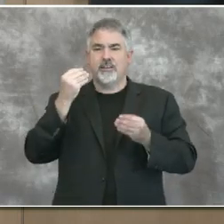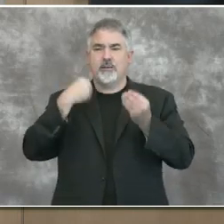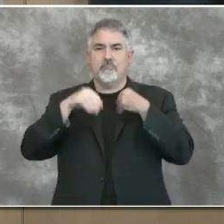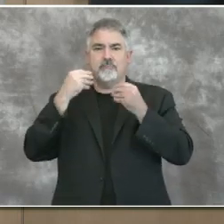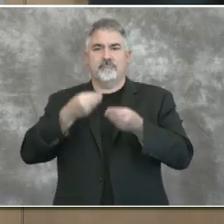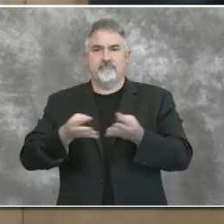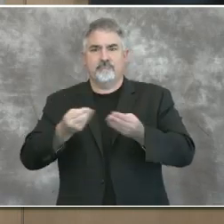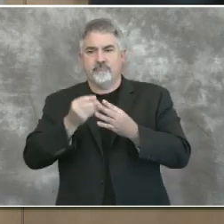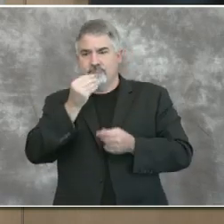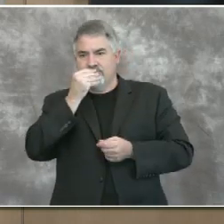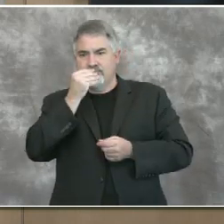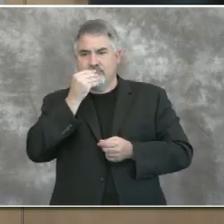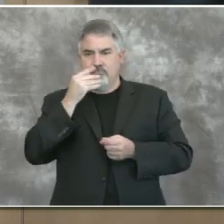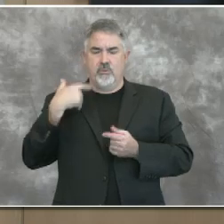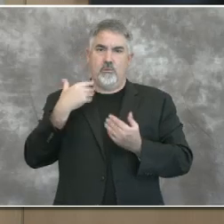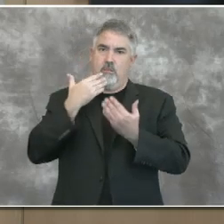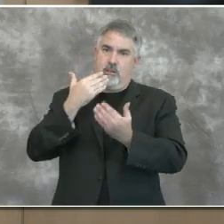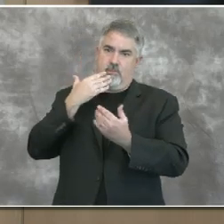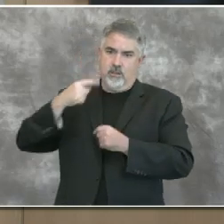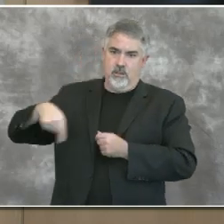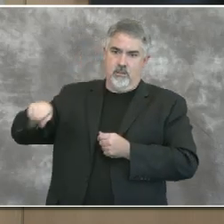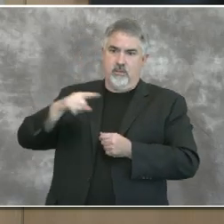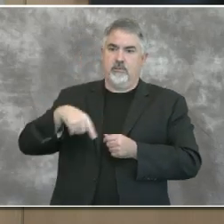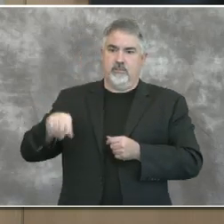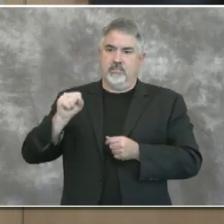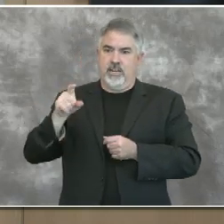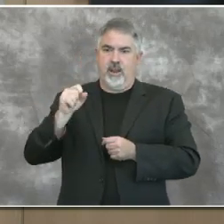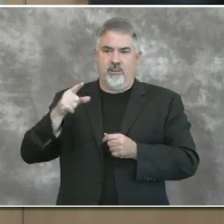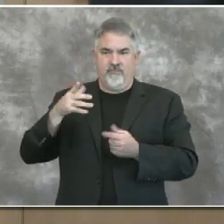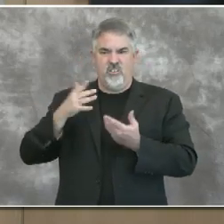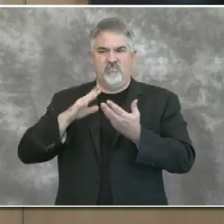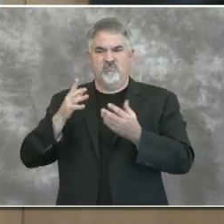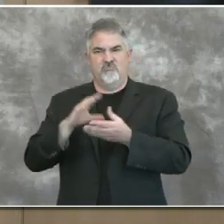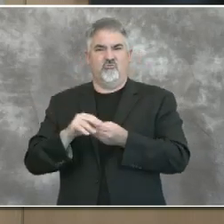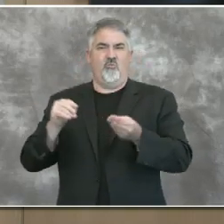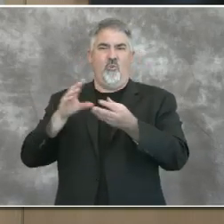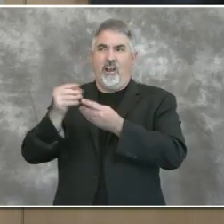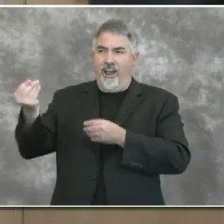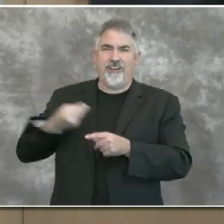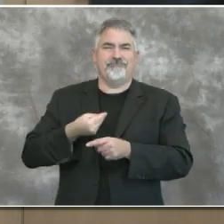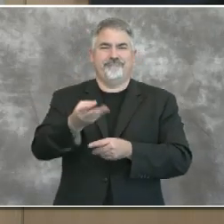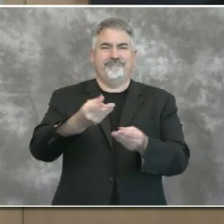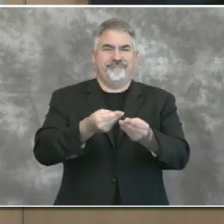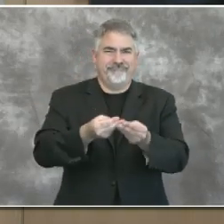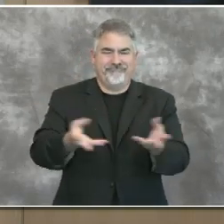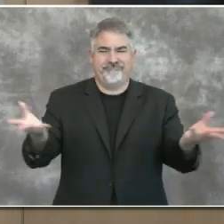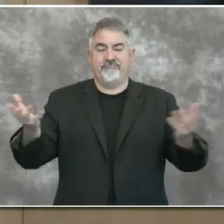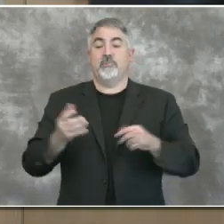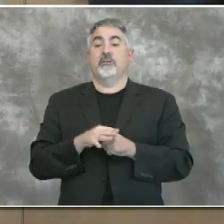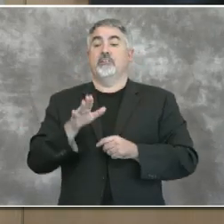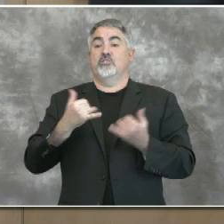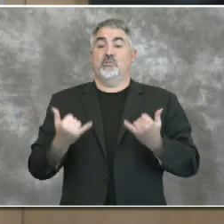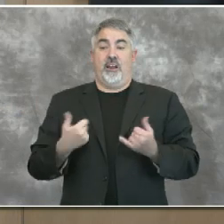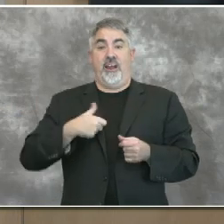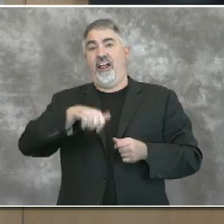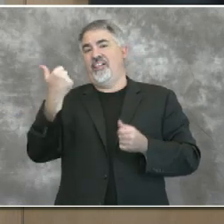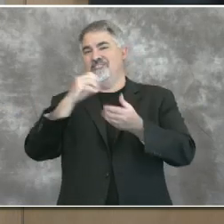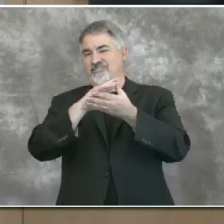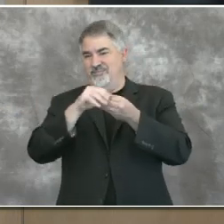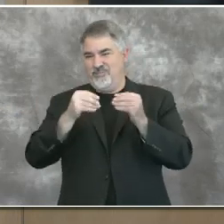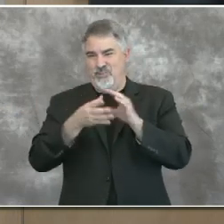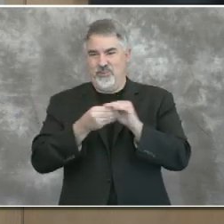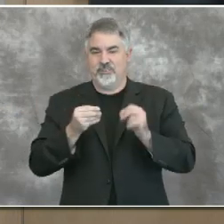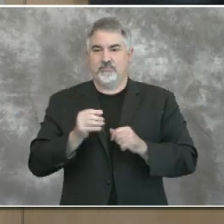and I want to thank the San Diego Union for giving us that story. Today I want to tell you about first responders taking care